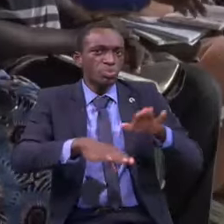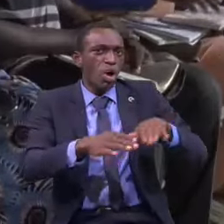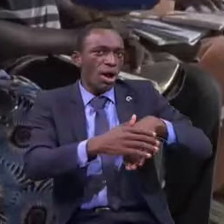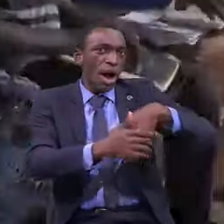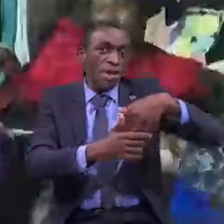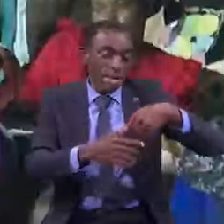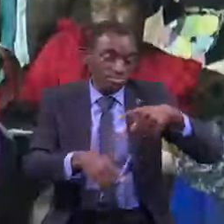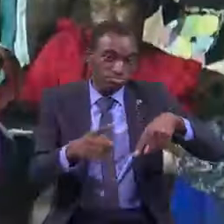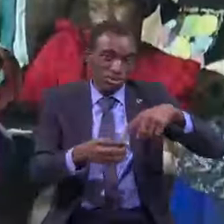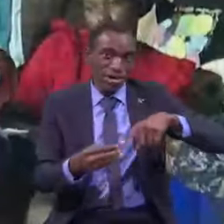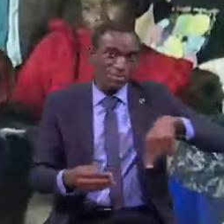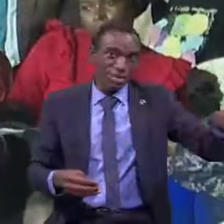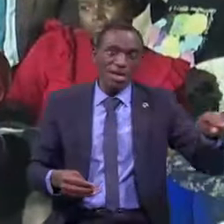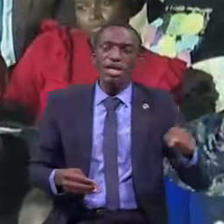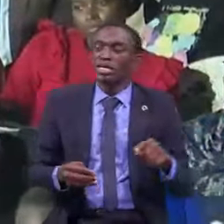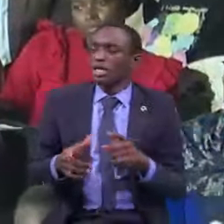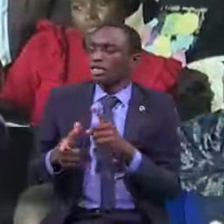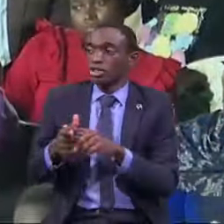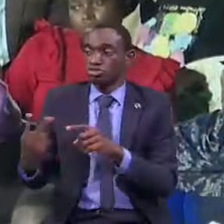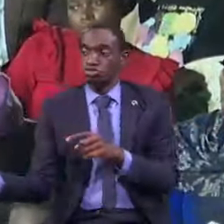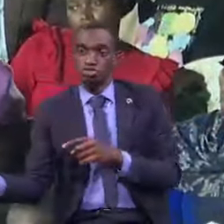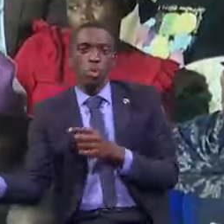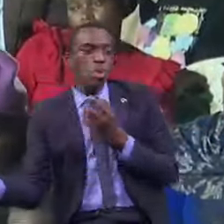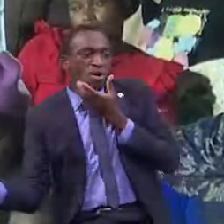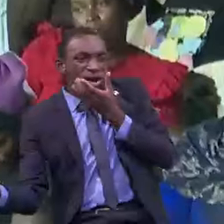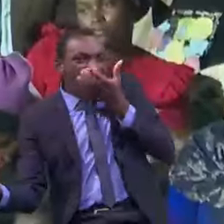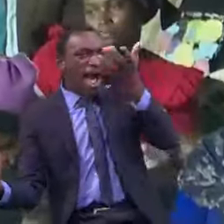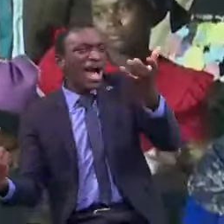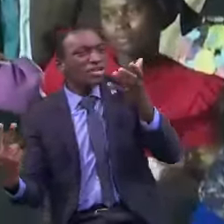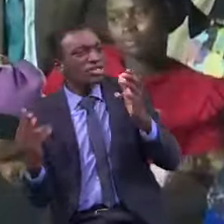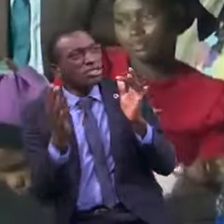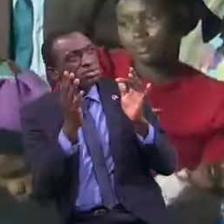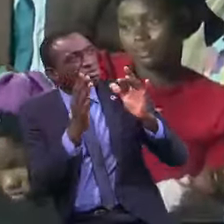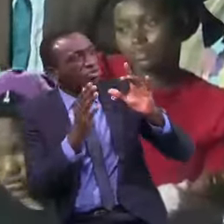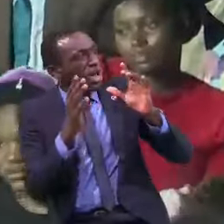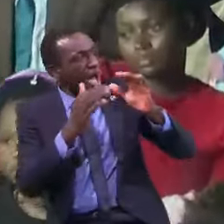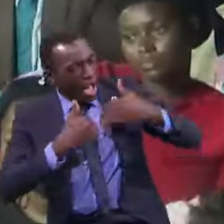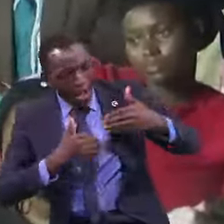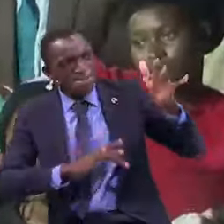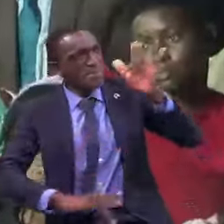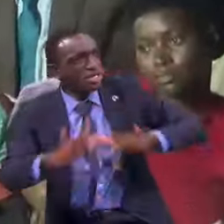on us, O Lord, thou son of David.